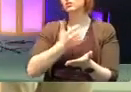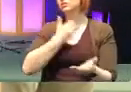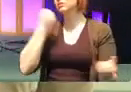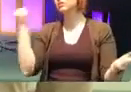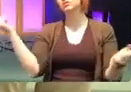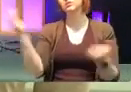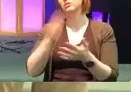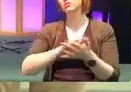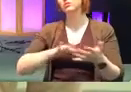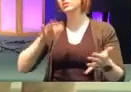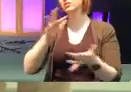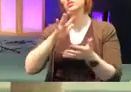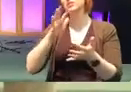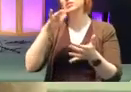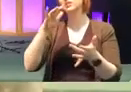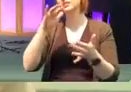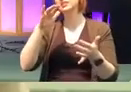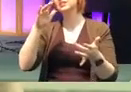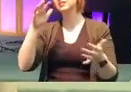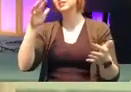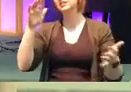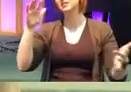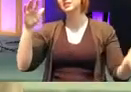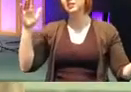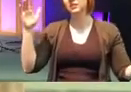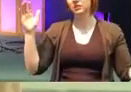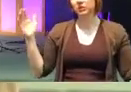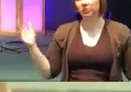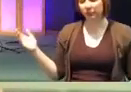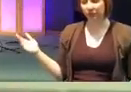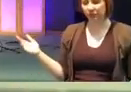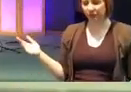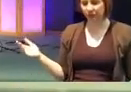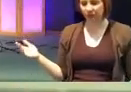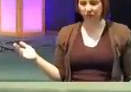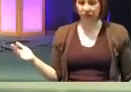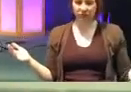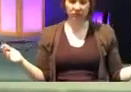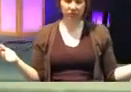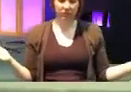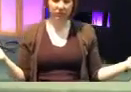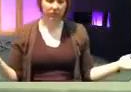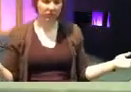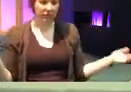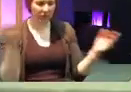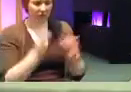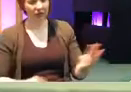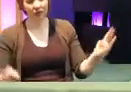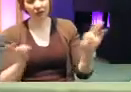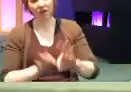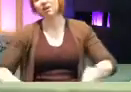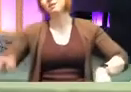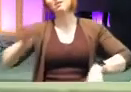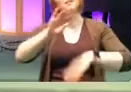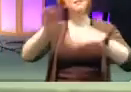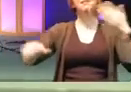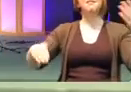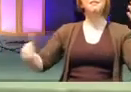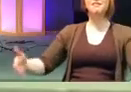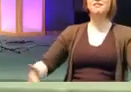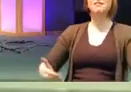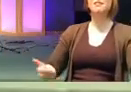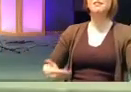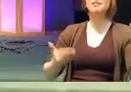the glory. I encourage you to worship boldly. Let's sing it again. You are worthy of it all.